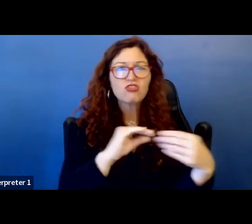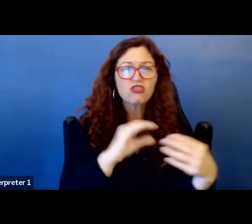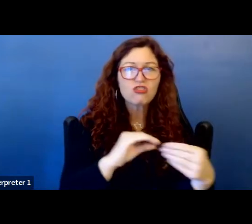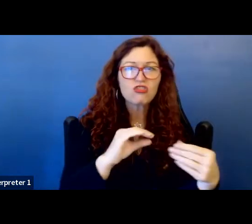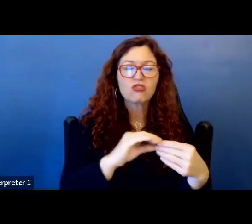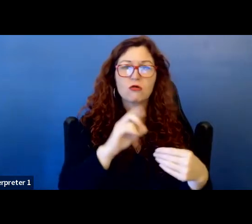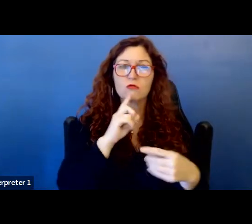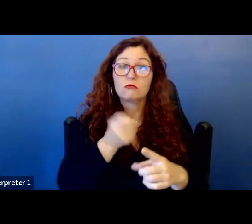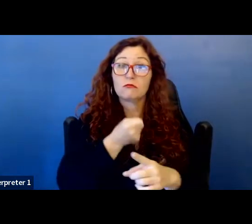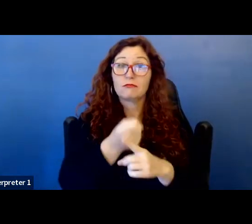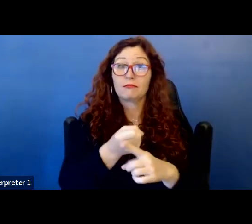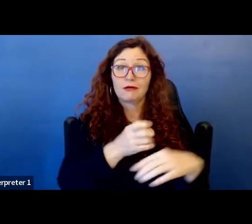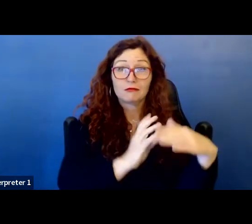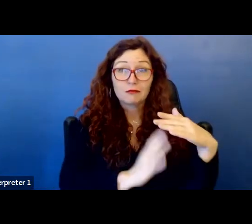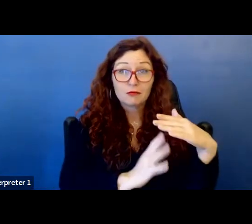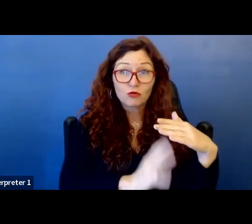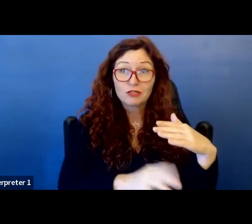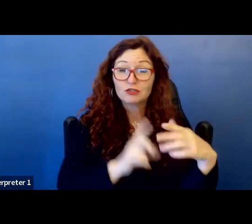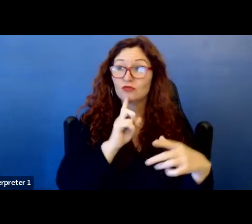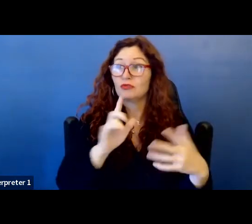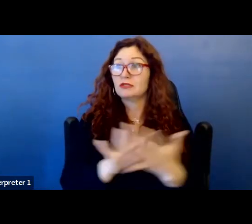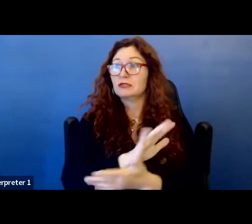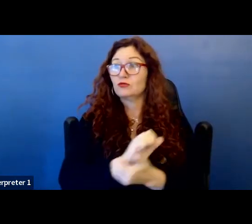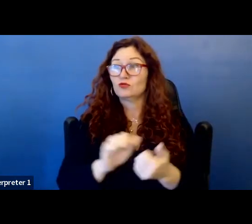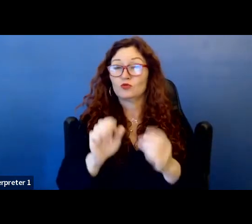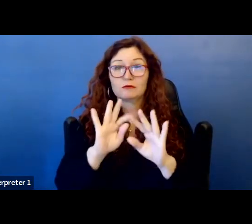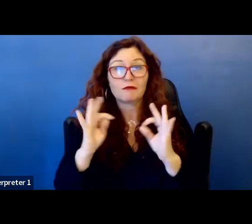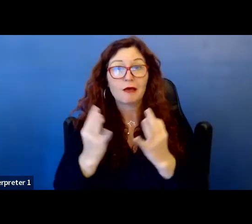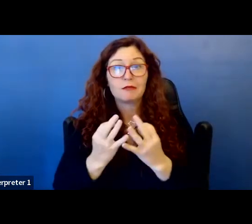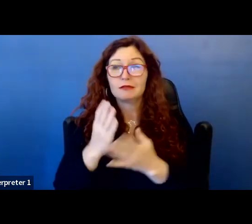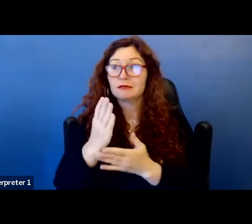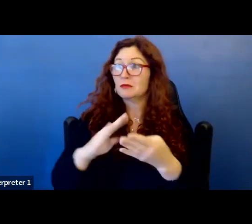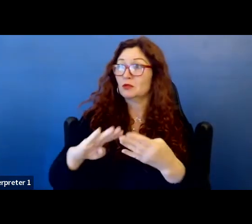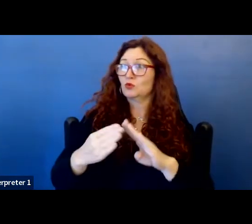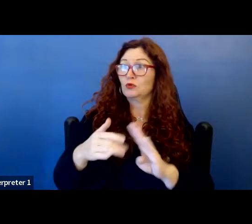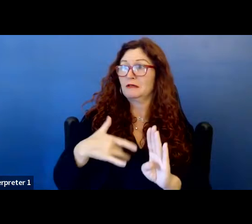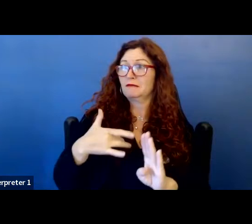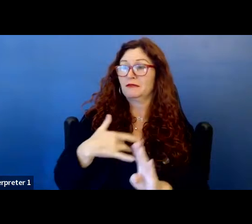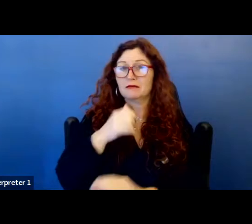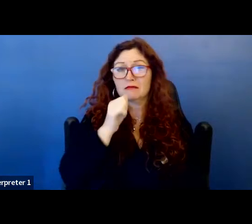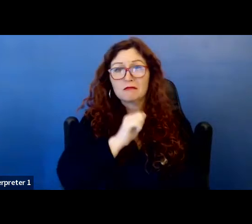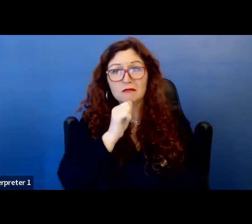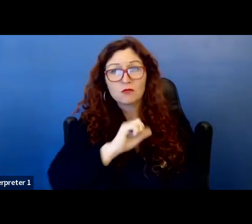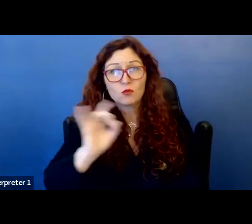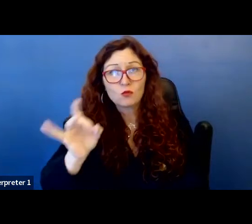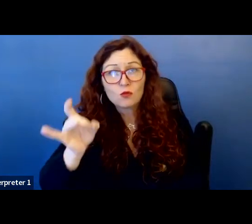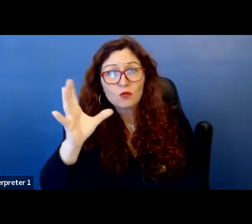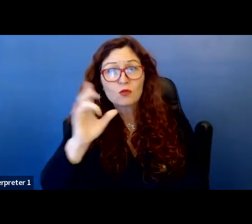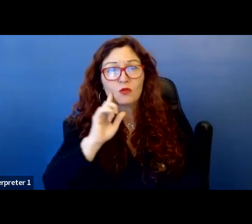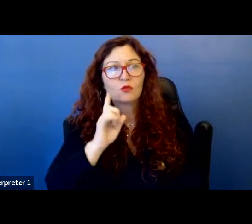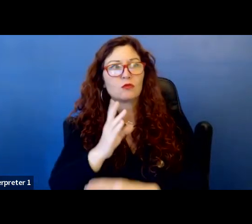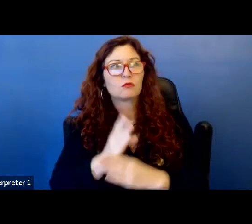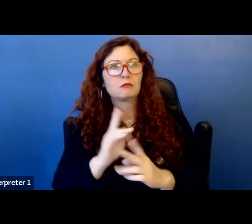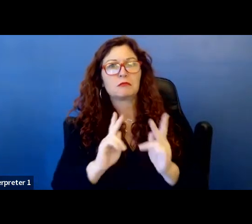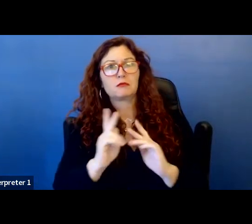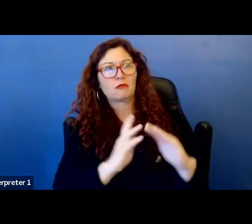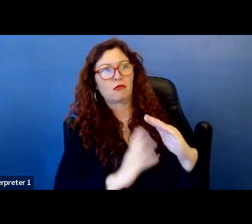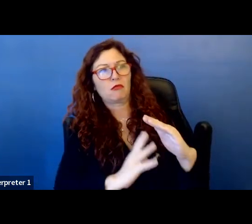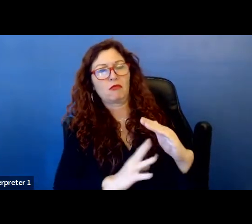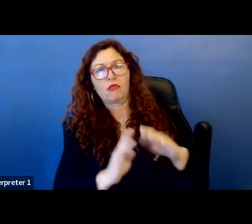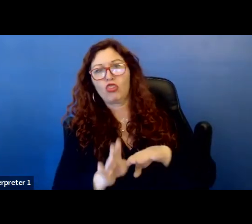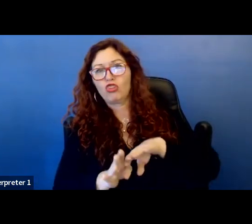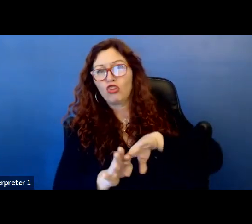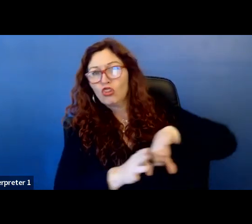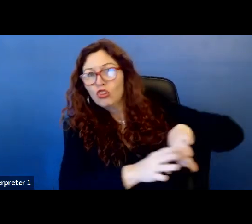systems that tear families apart and terrorize communities it's reflected in the explosion of immigrant communities and essential workers from